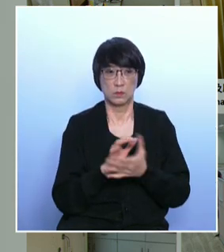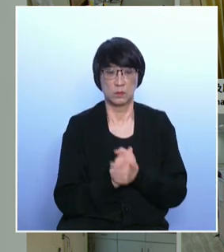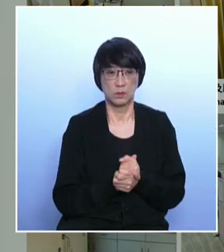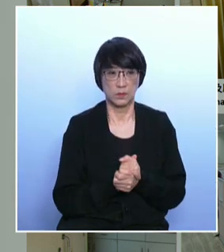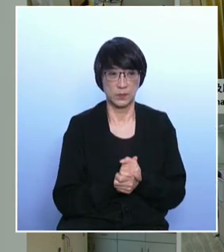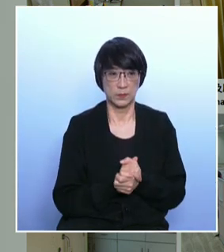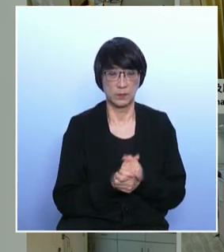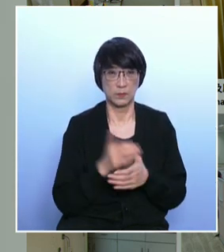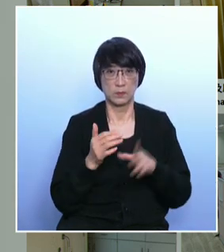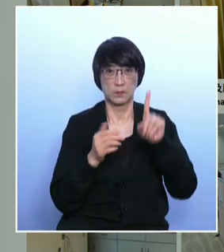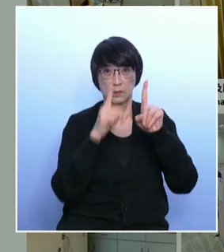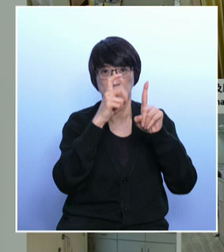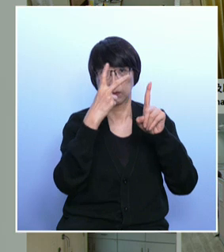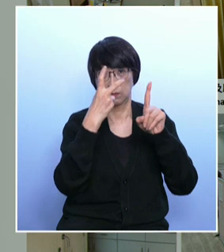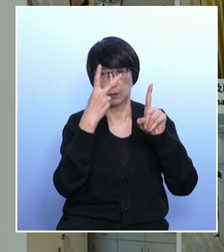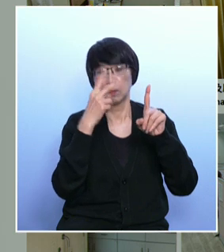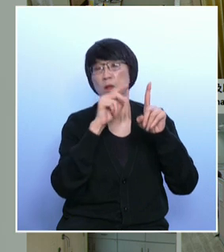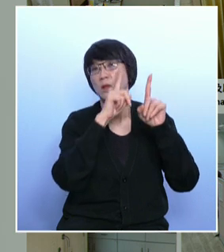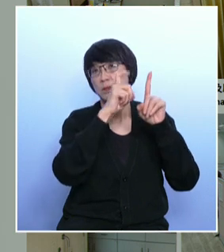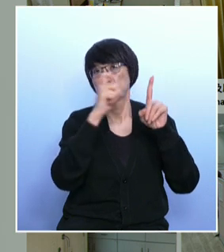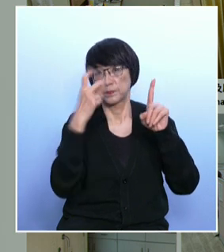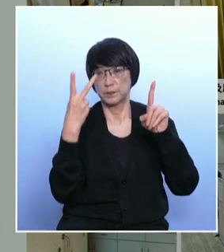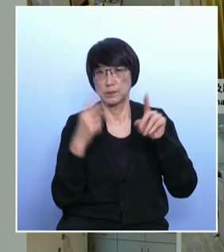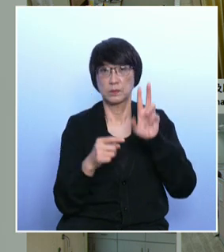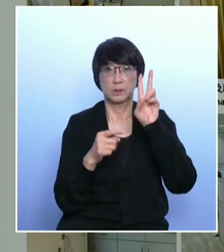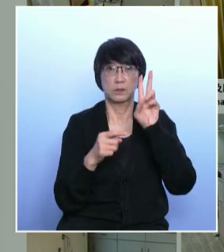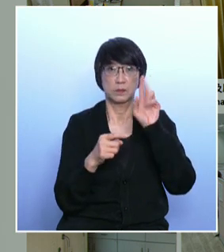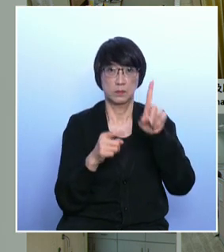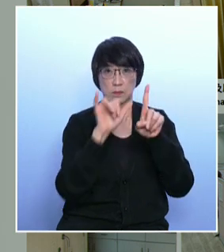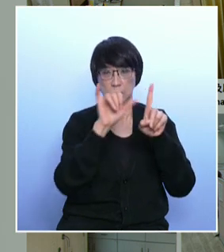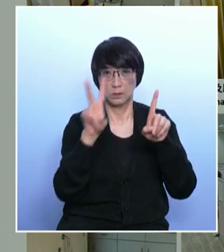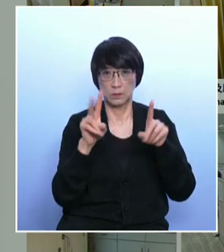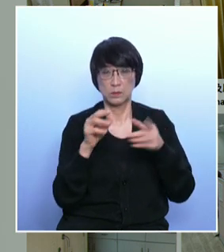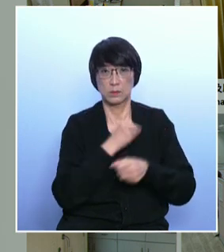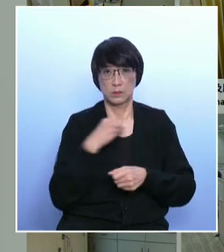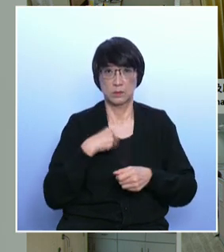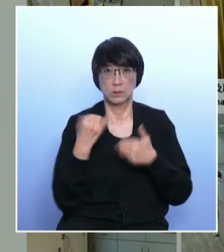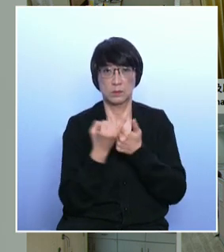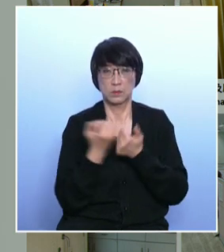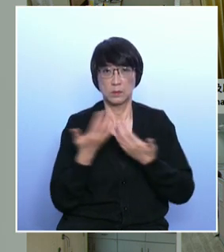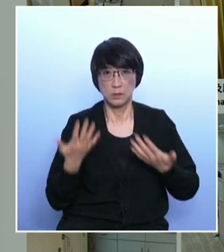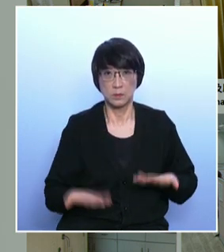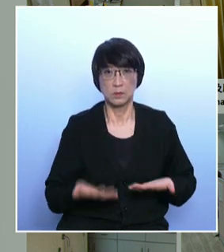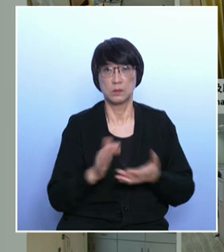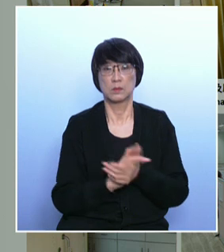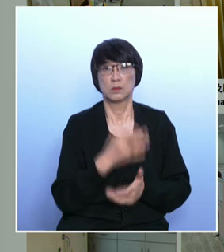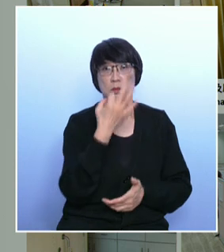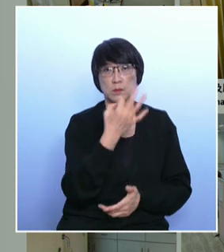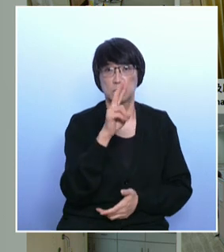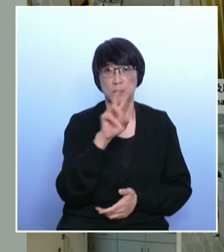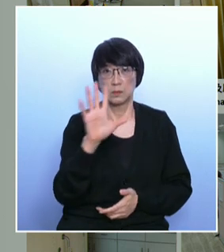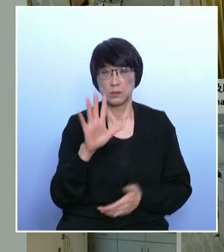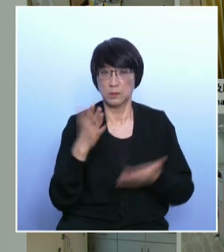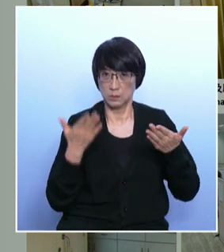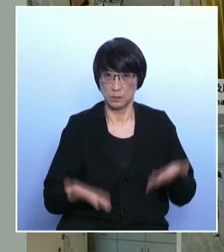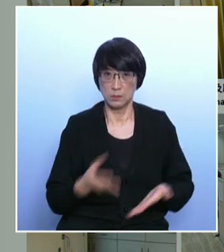also see study room as well as communal toilets. In 1992, there were 160 bed spaces, but right